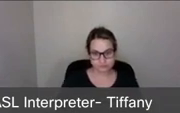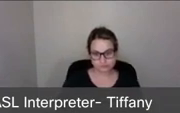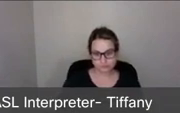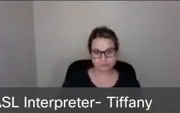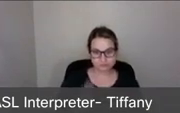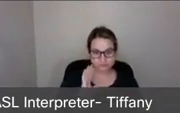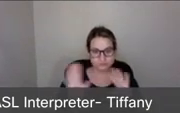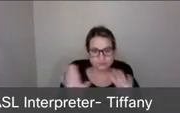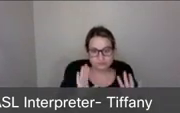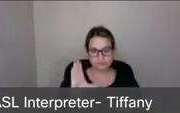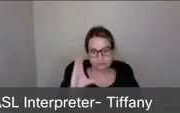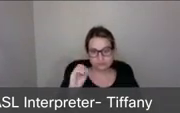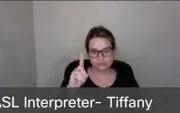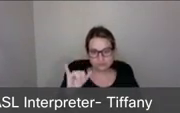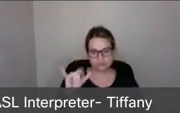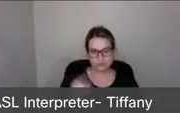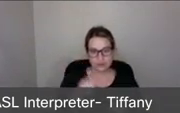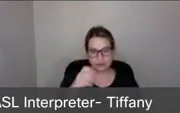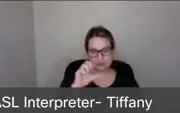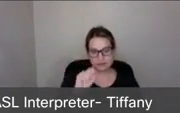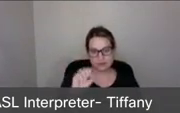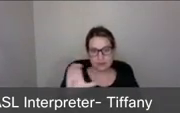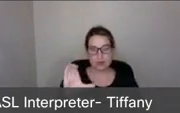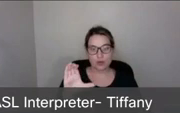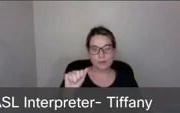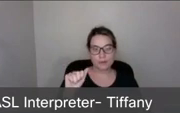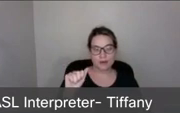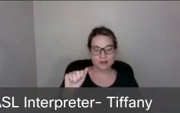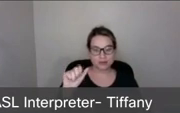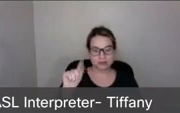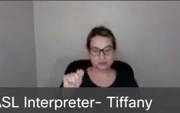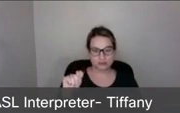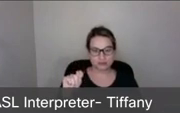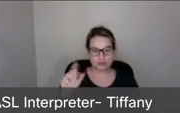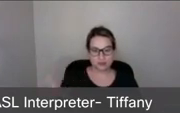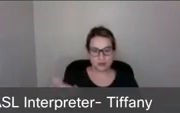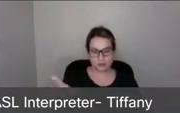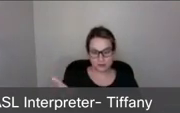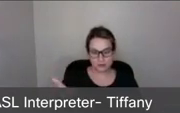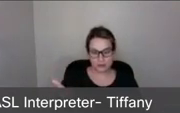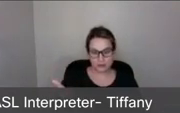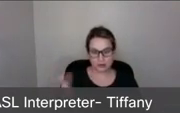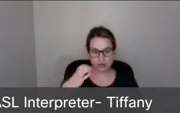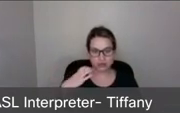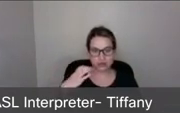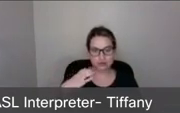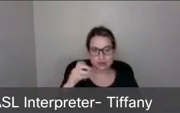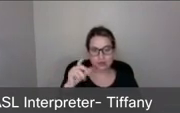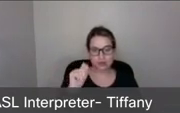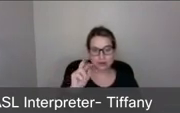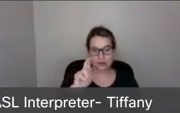Hello, my name is Cody Gacion from the San Carlos Apache Tribe. I'm here on behalf of Chairman Terry Rambler,